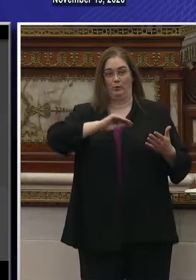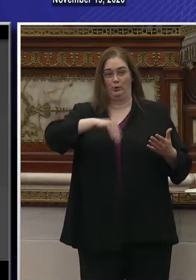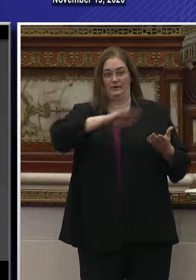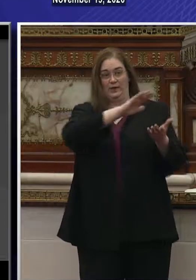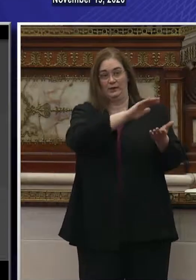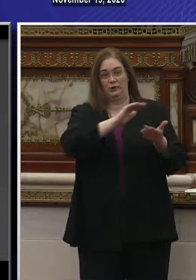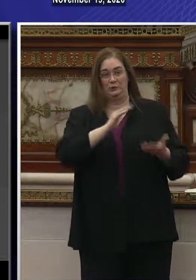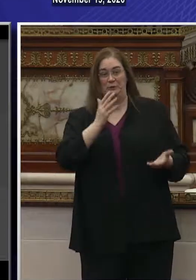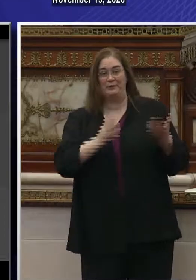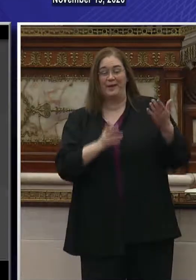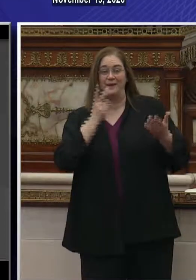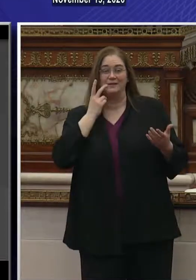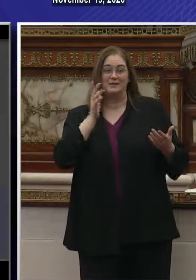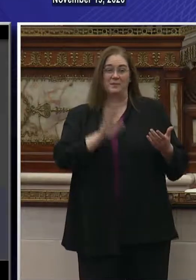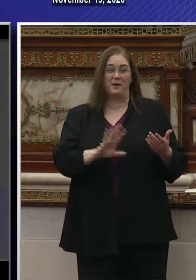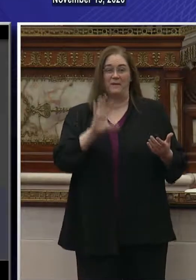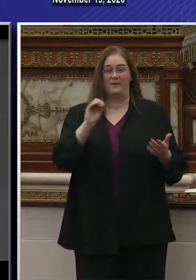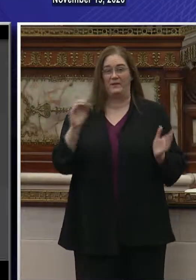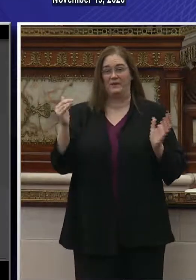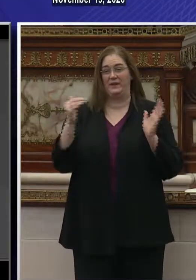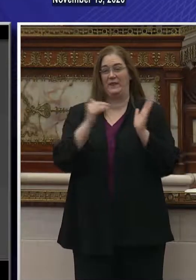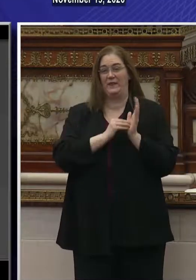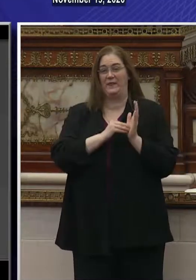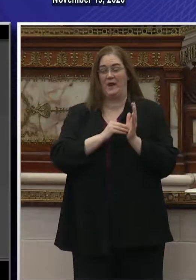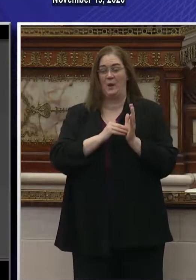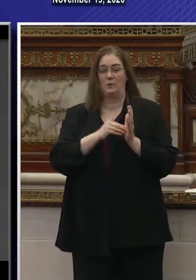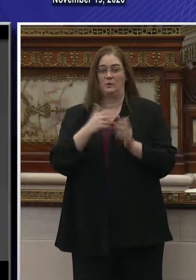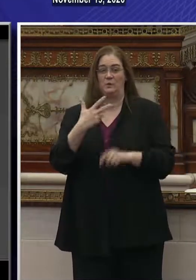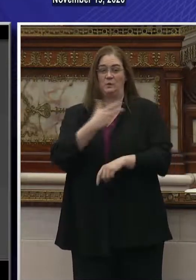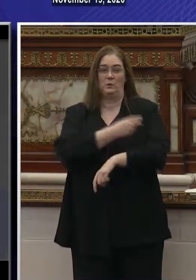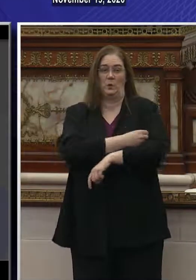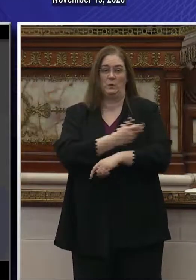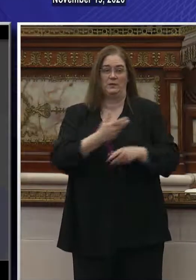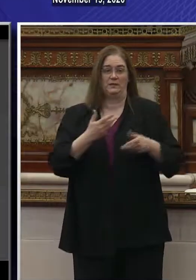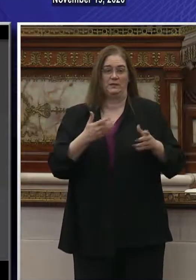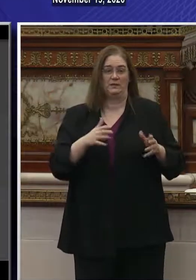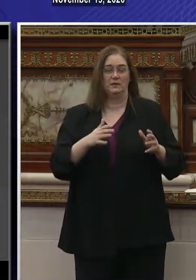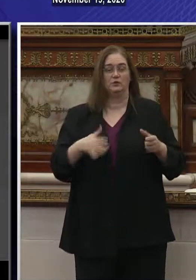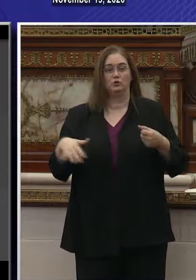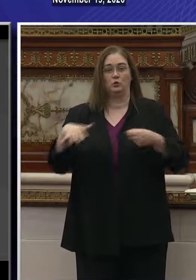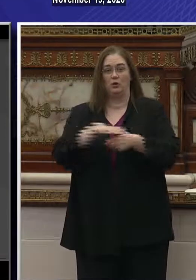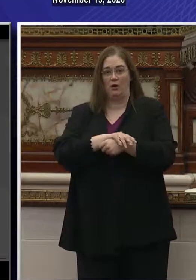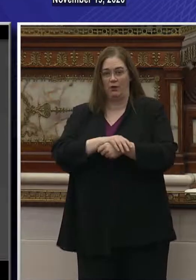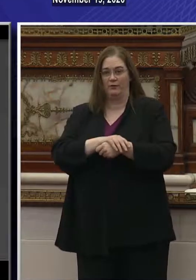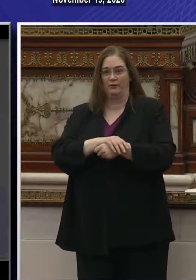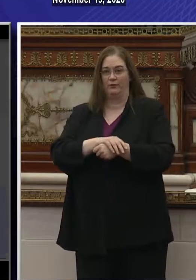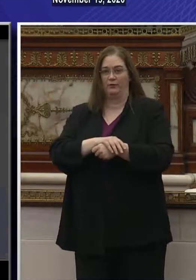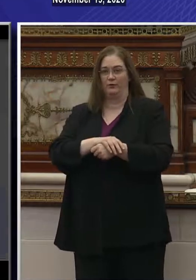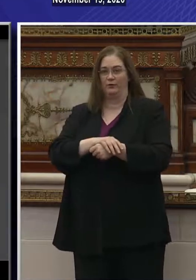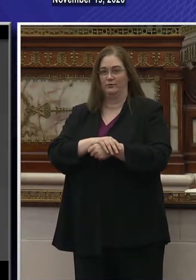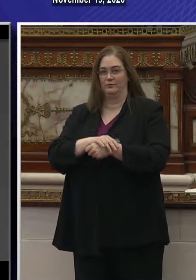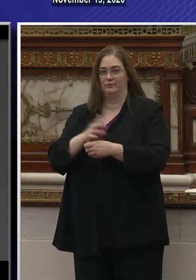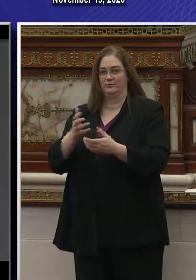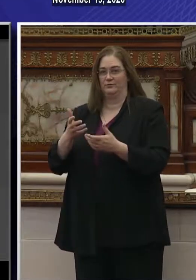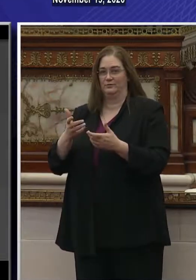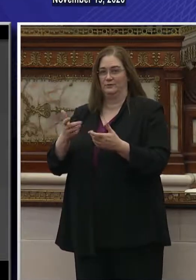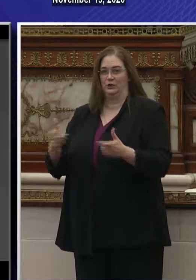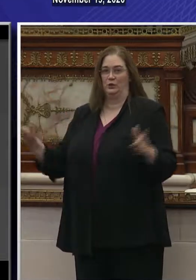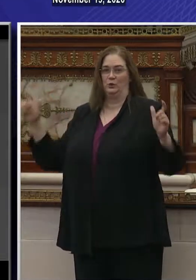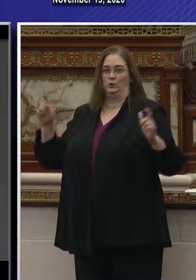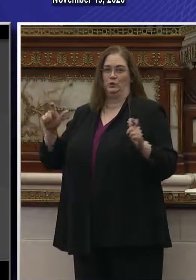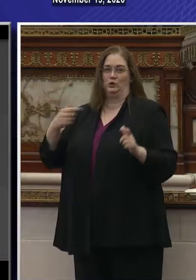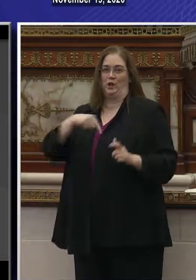we may be seeing about 50,000 doses of vaccine to cover a much larger